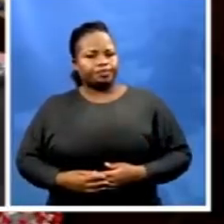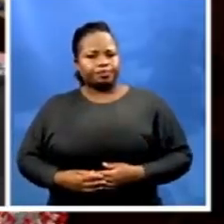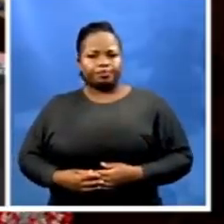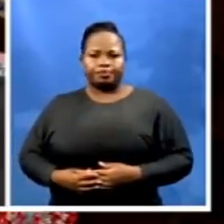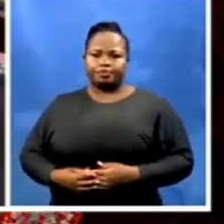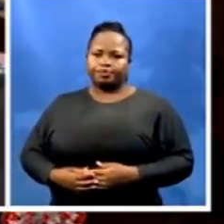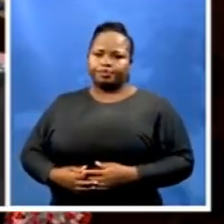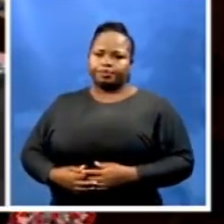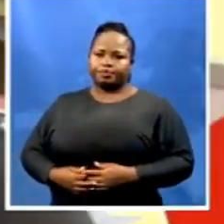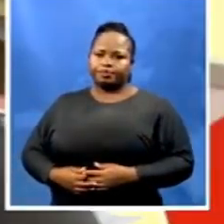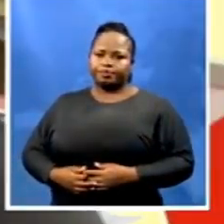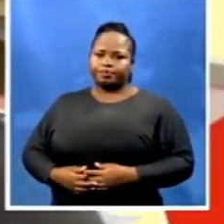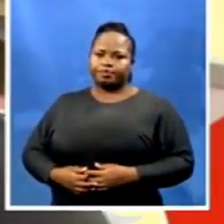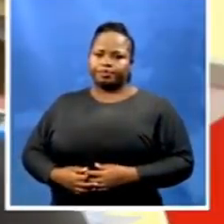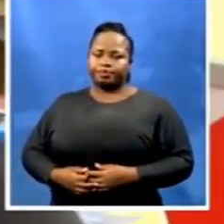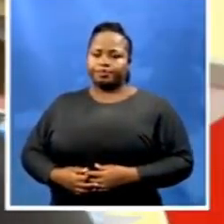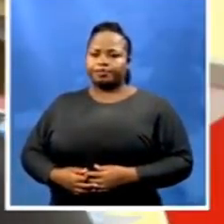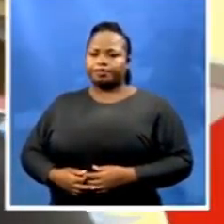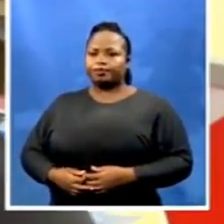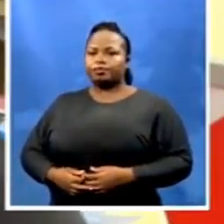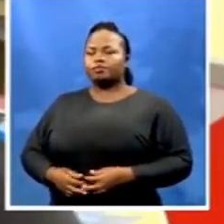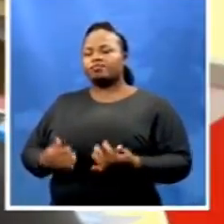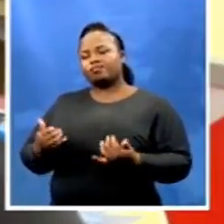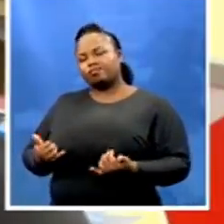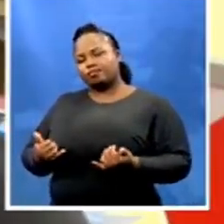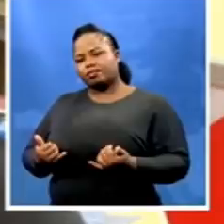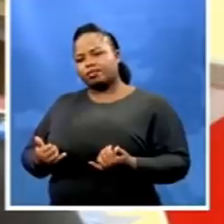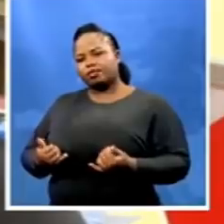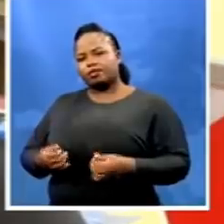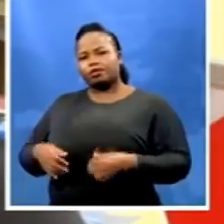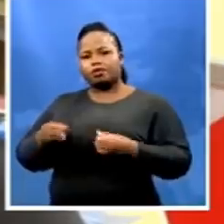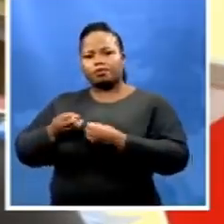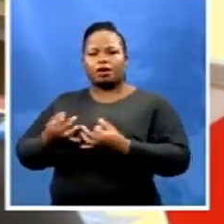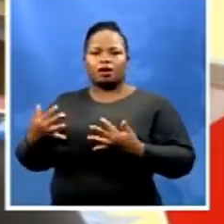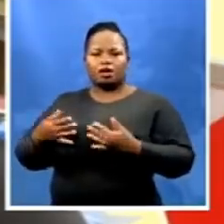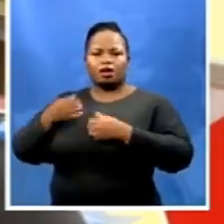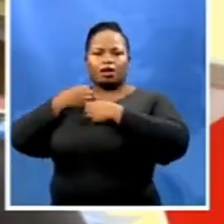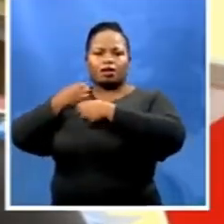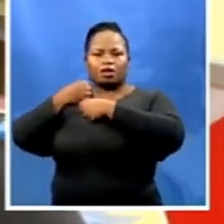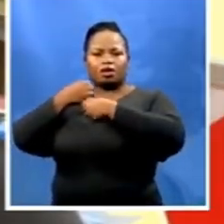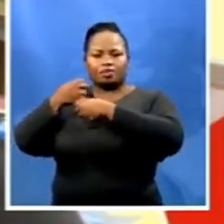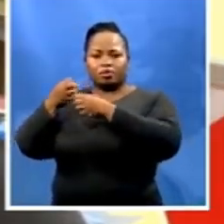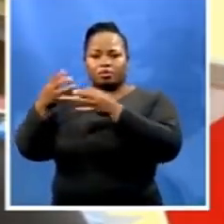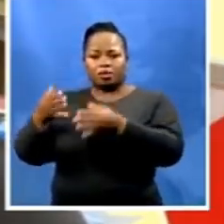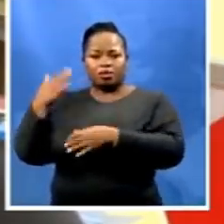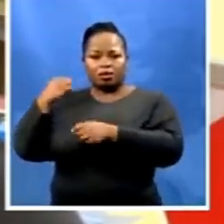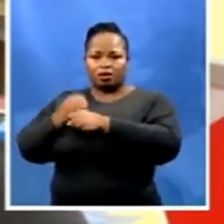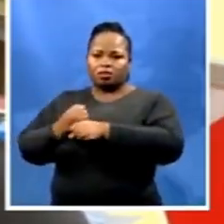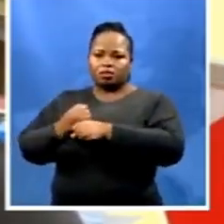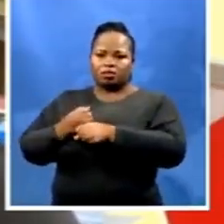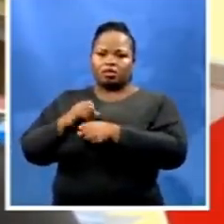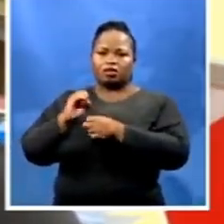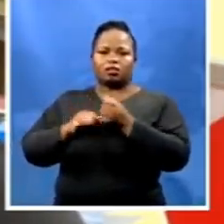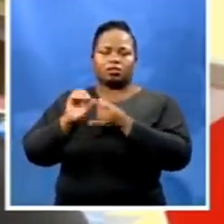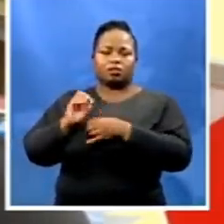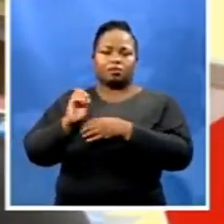We have a number of community campaigns that we started since last year, September, where we launched the comprehensive safety strategy